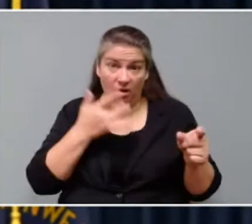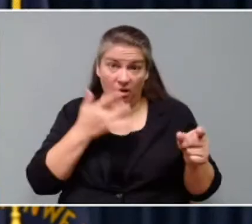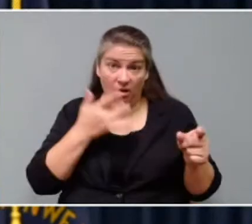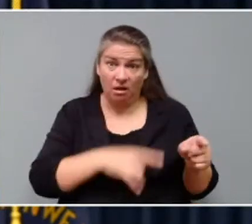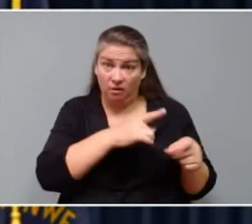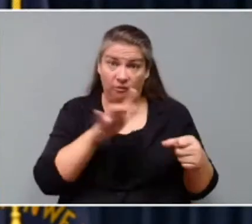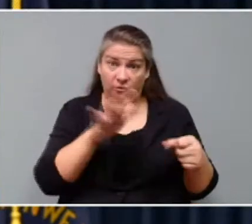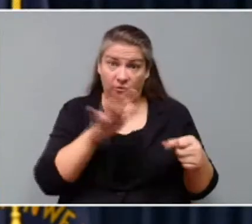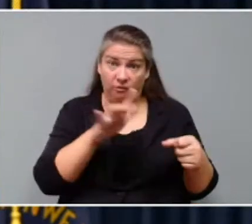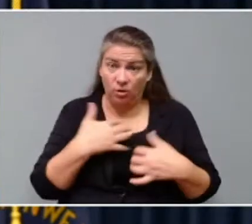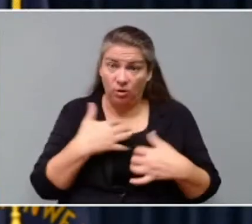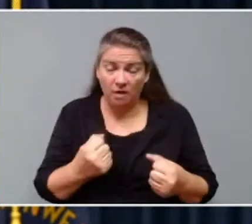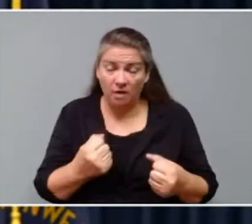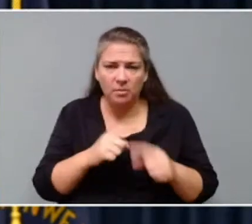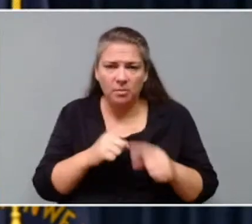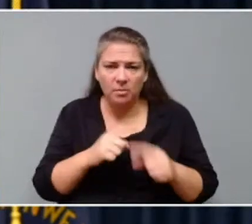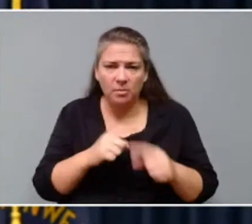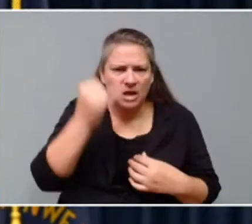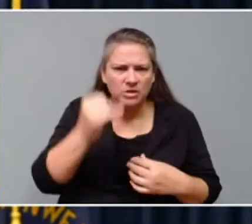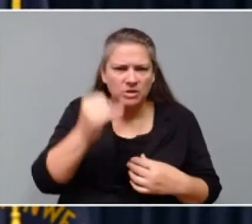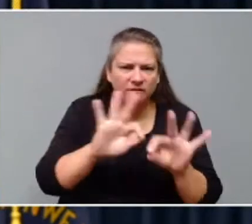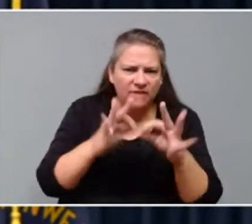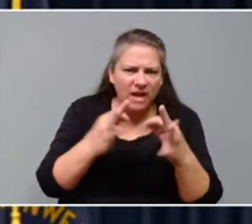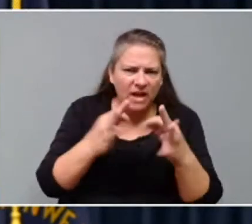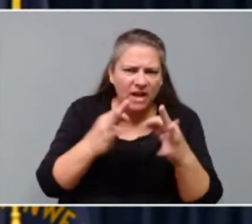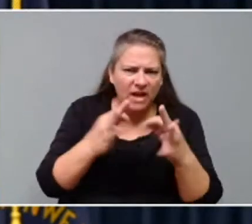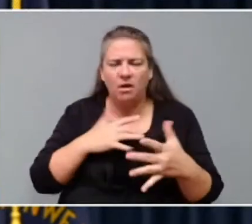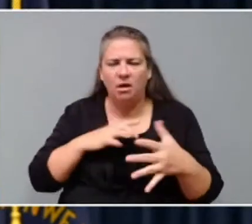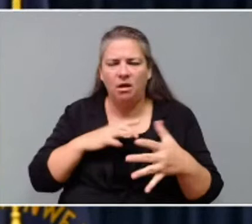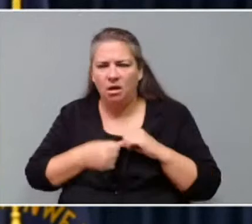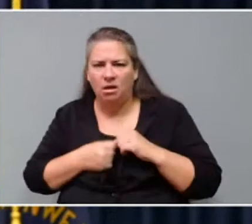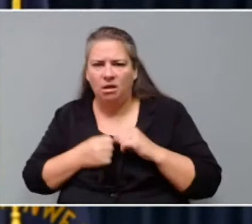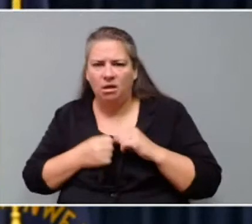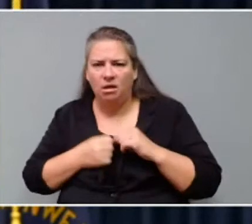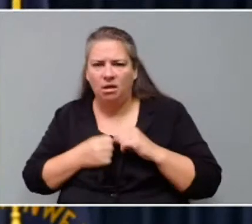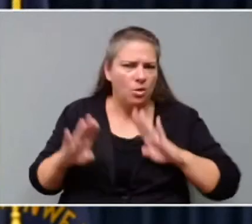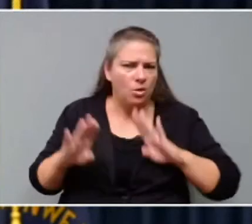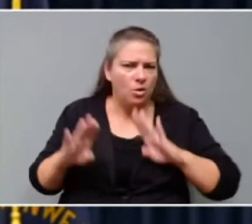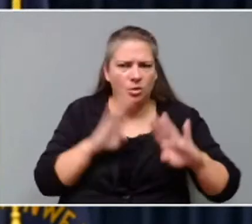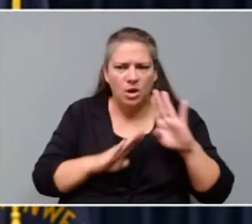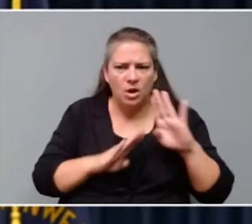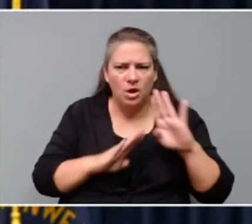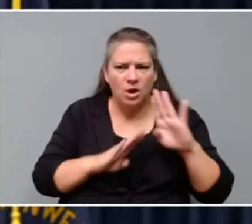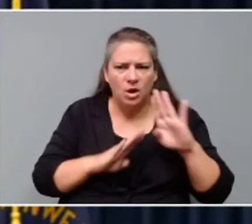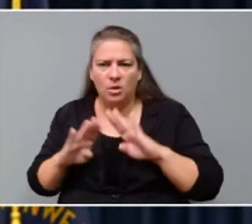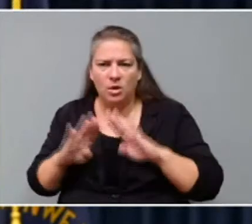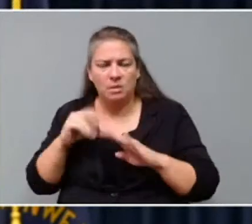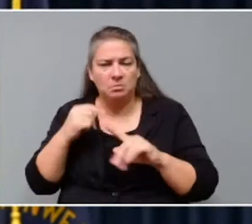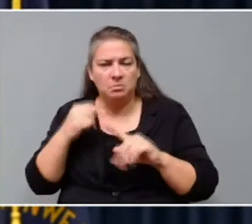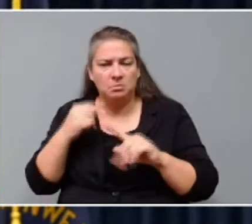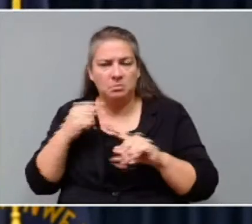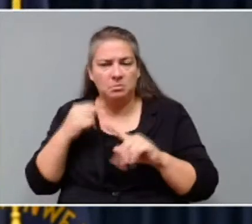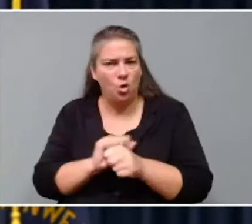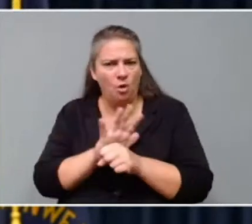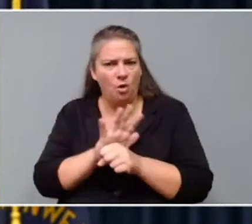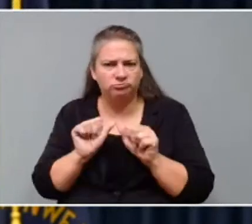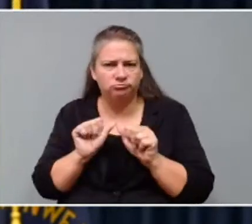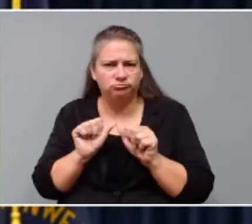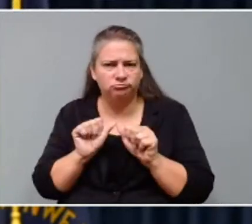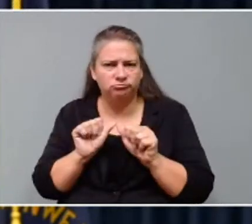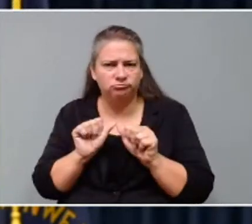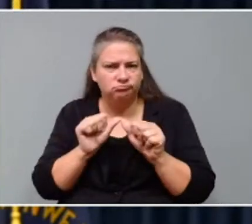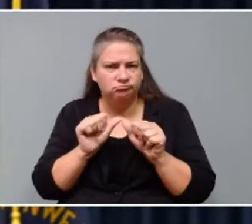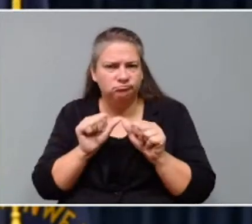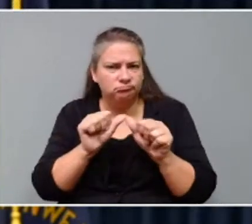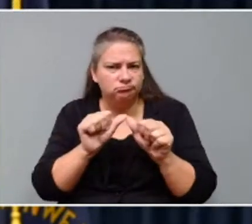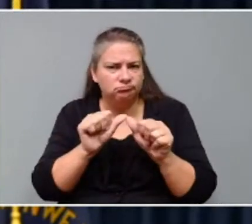lost time, or whether it is how COVID can persist. Remember, this is something that even if it